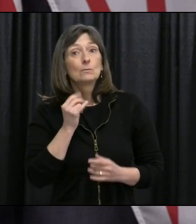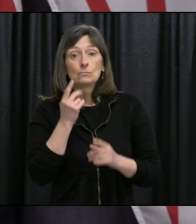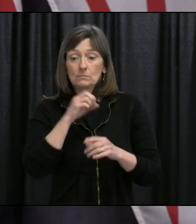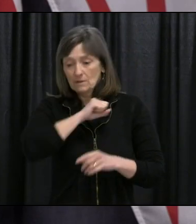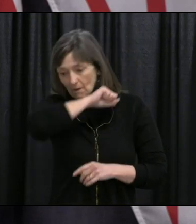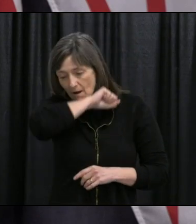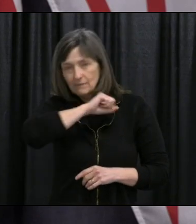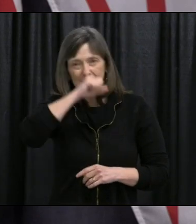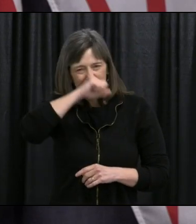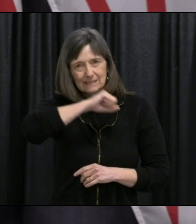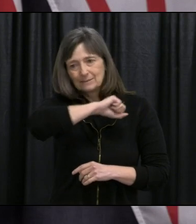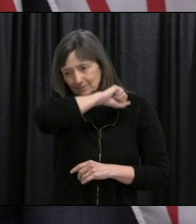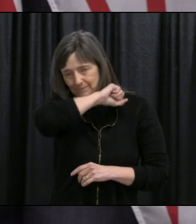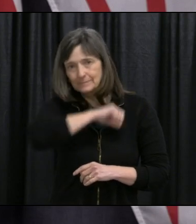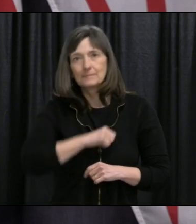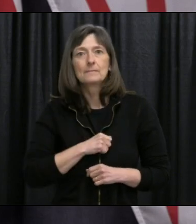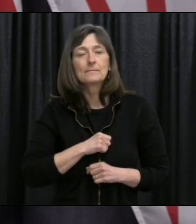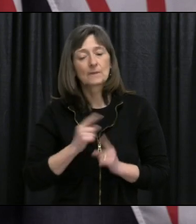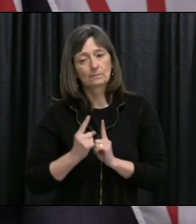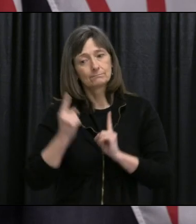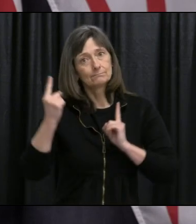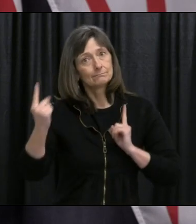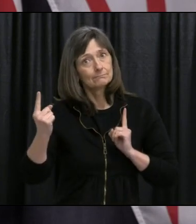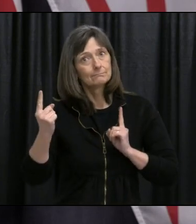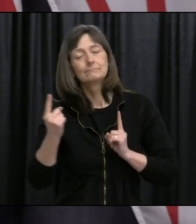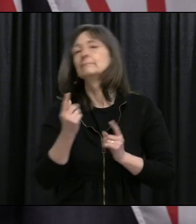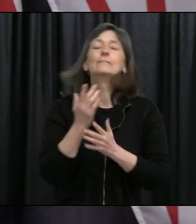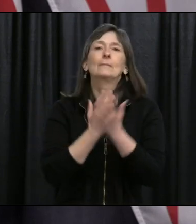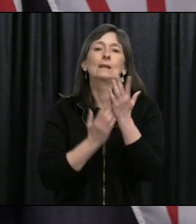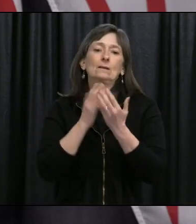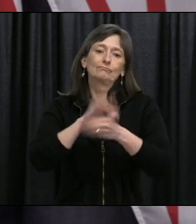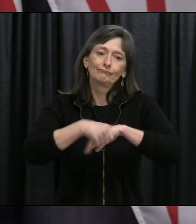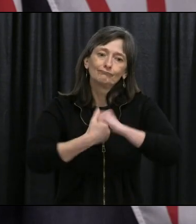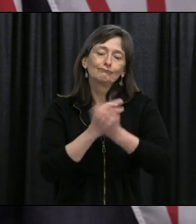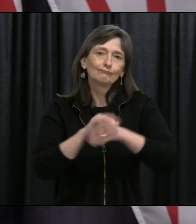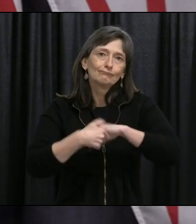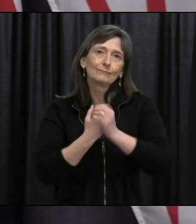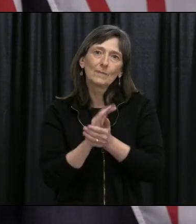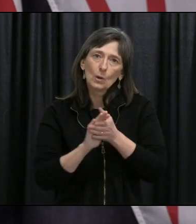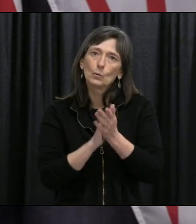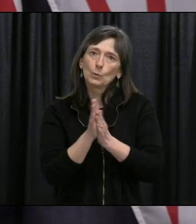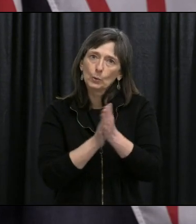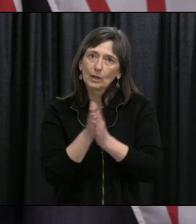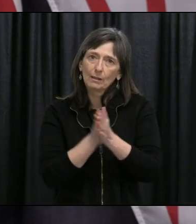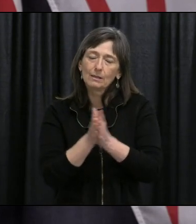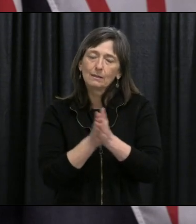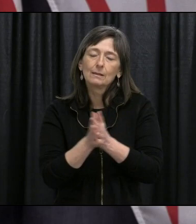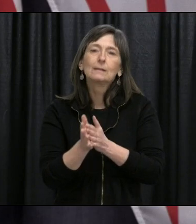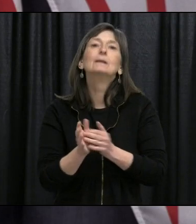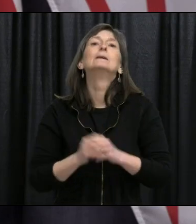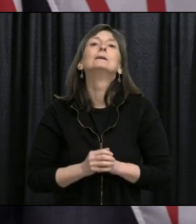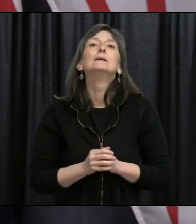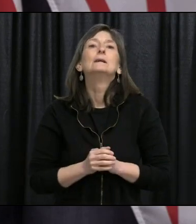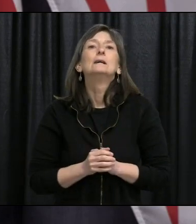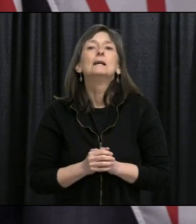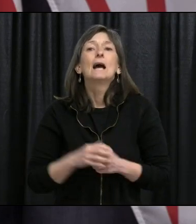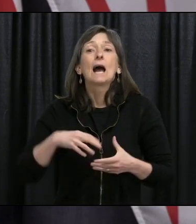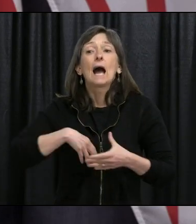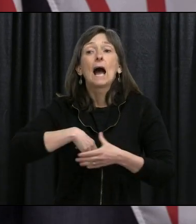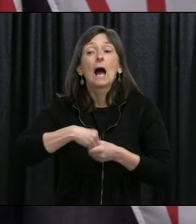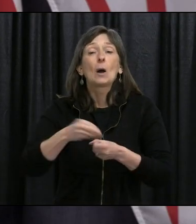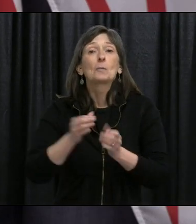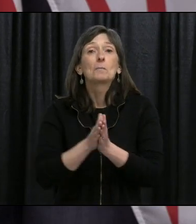hand hygiene. Maintain a safe physical distance of at least 2 arms lengths from others while in public spaces, and wear